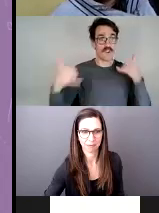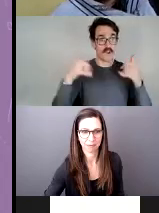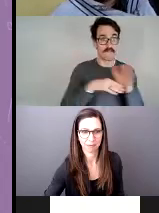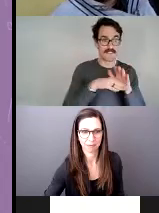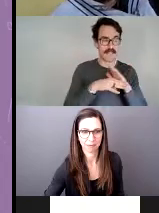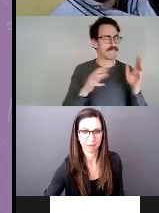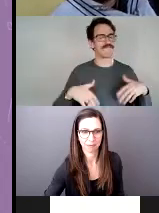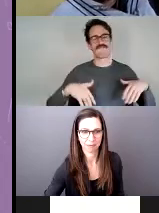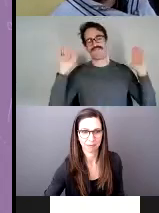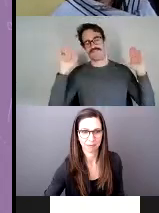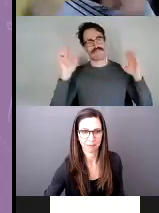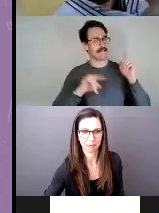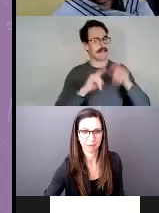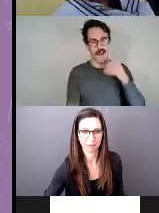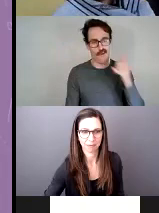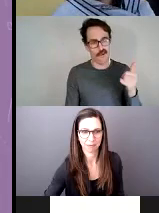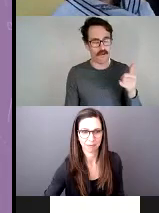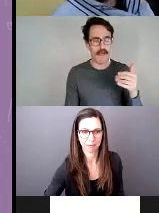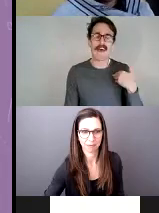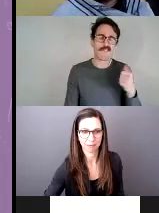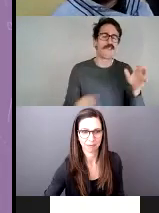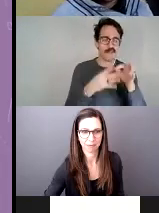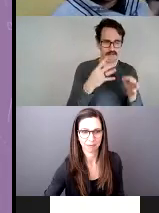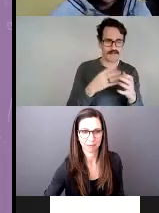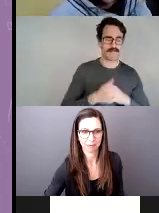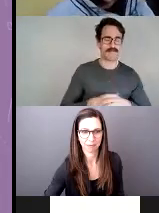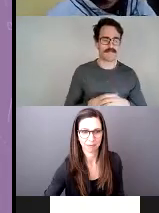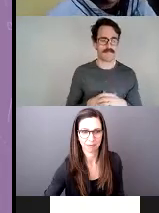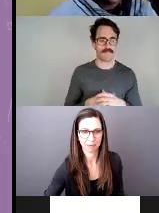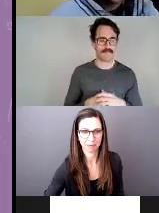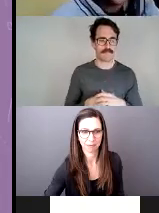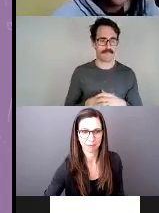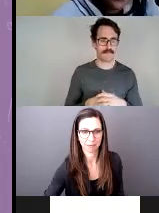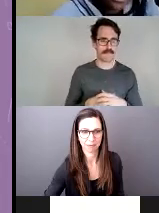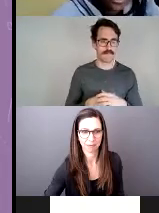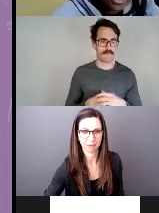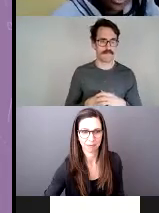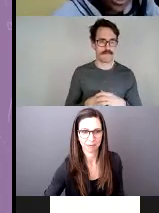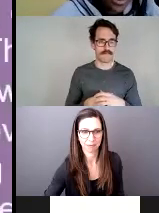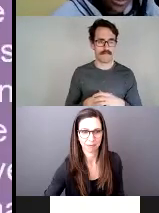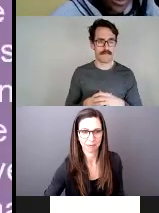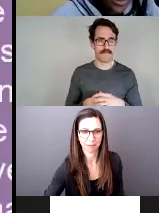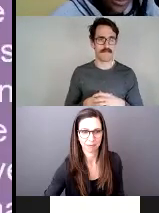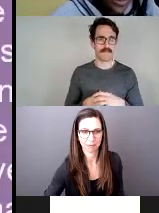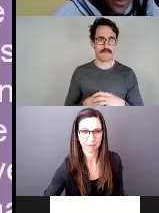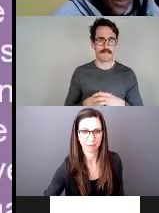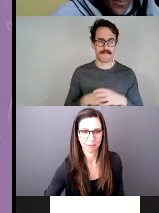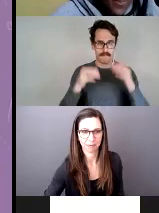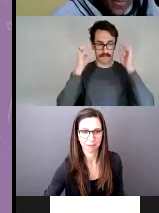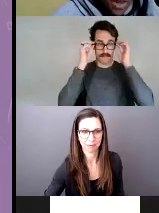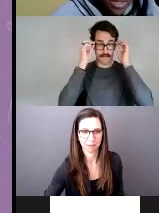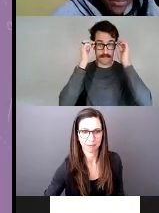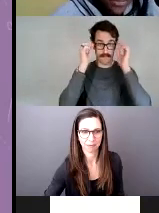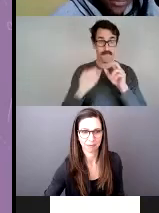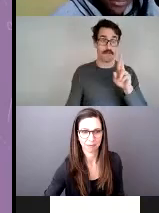alone during this pandemic and after the pandemic. Yes. Sorry. Thanks, Rochella. Thanks, Latoya.